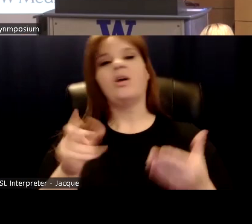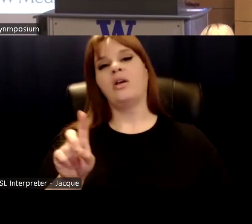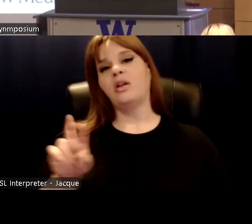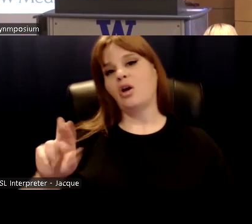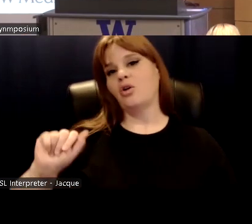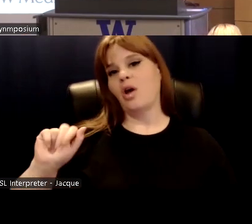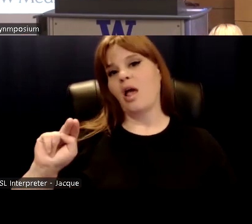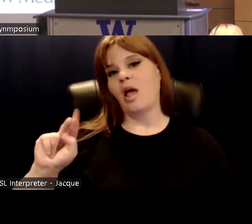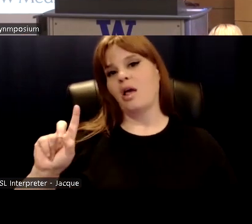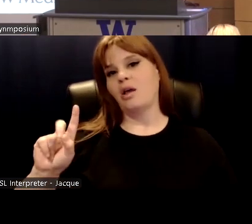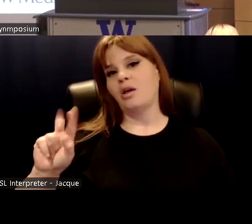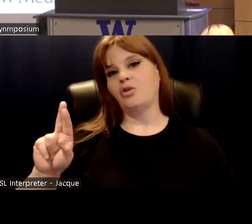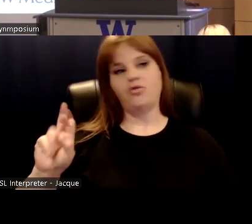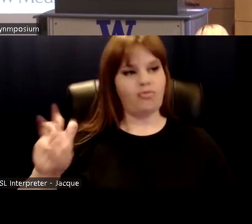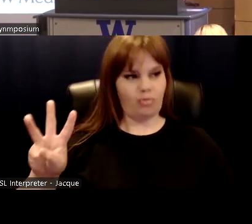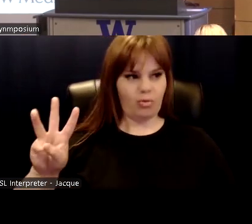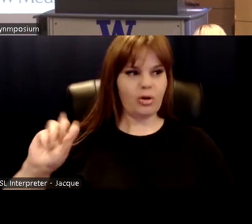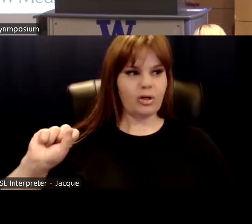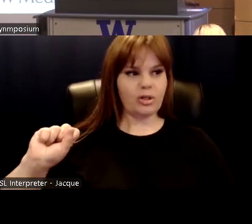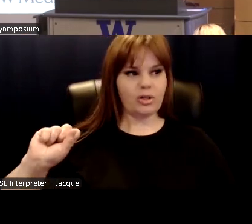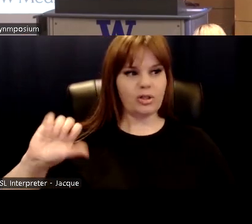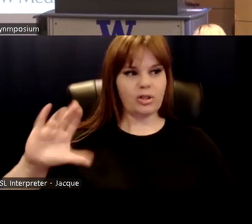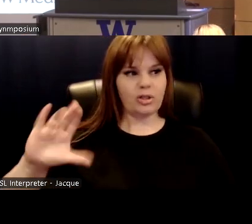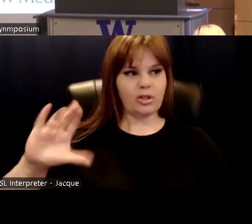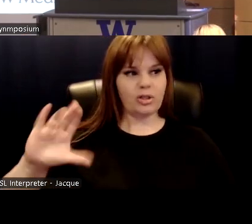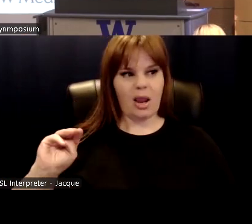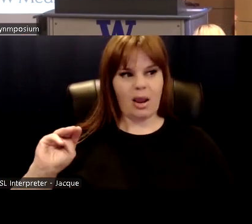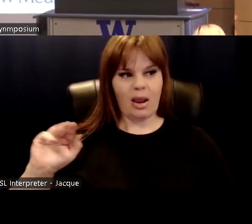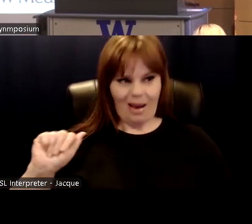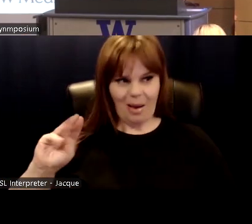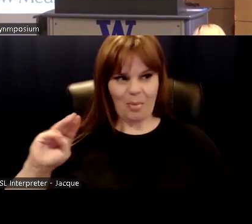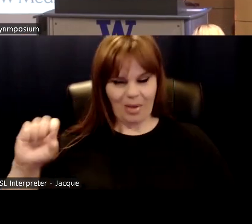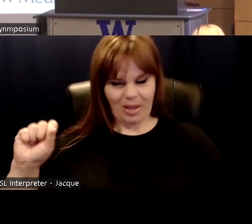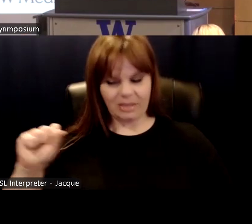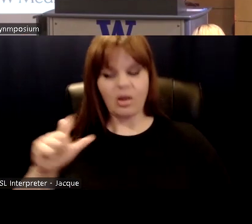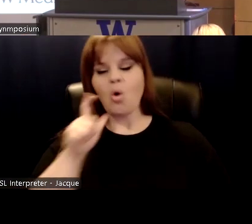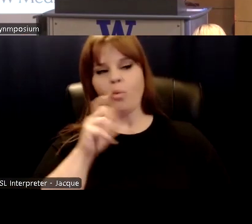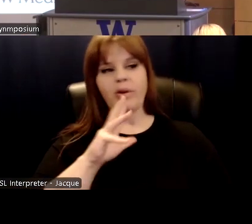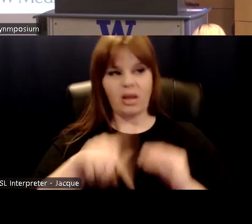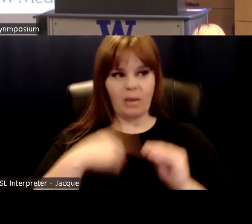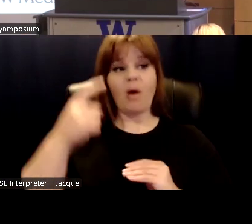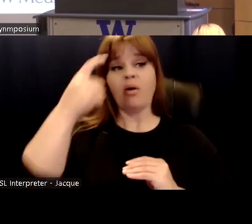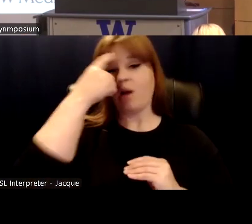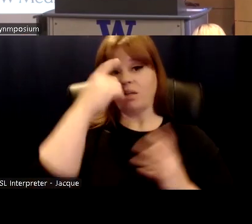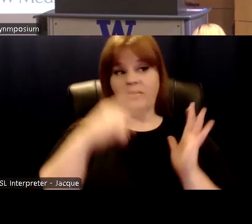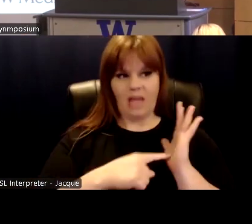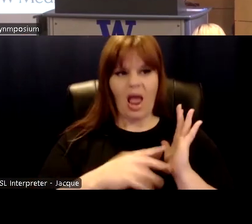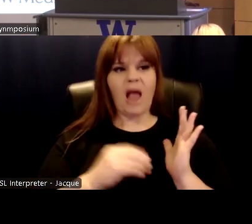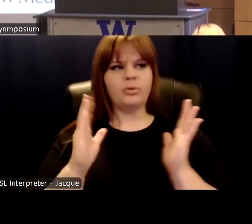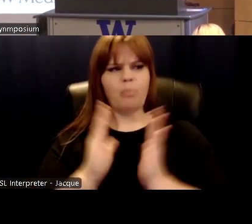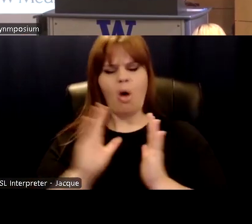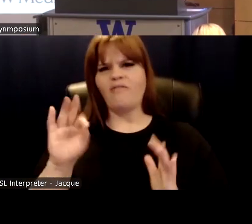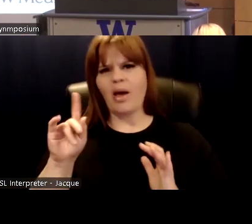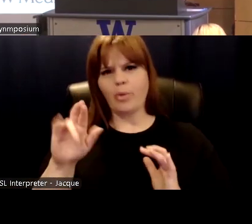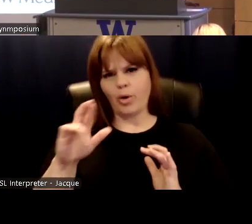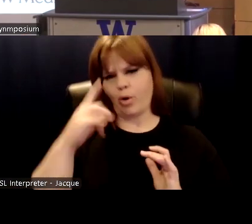Andrew Schamess, who will be speaking about the management of cognitive symptoms and small fiber neuropathy. Dr. Andrew